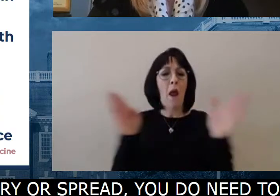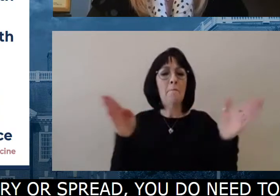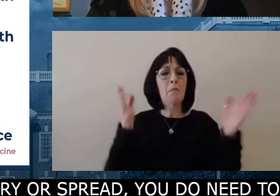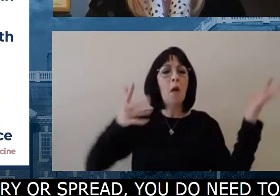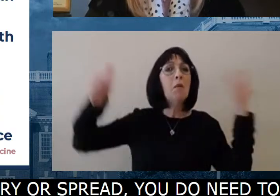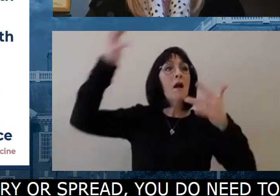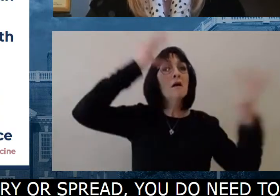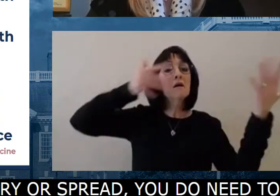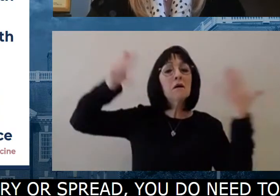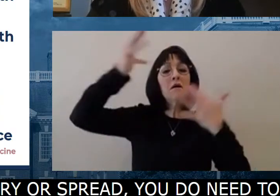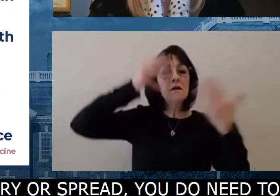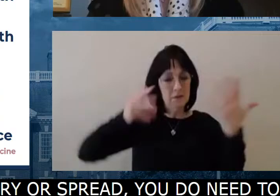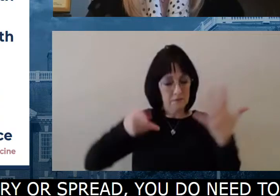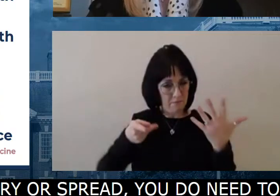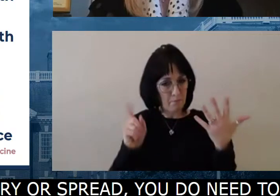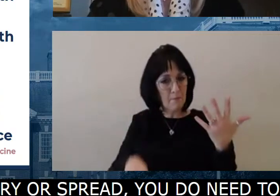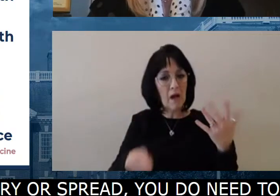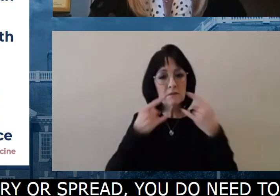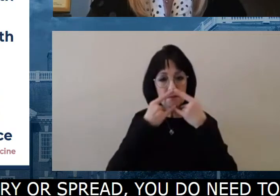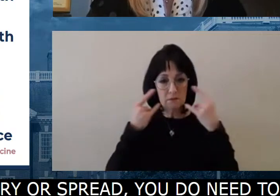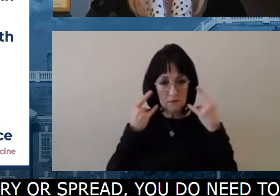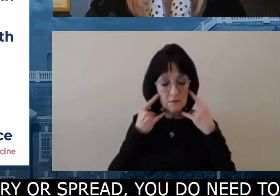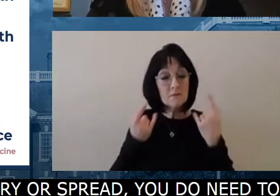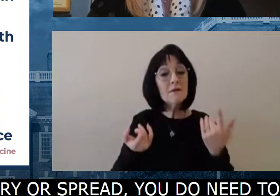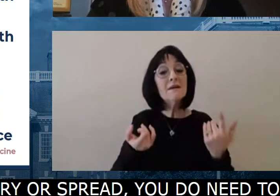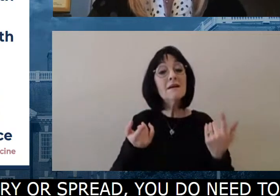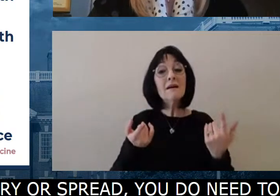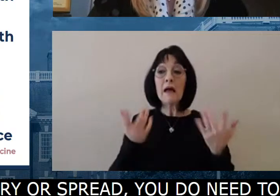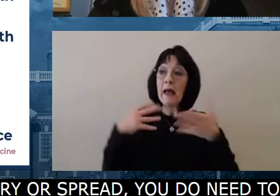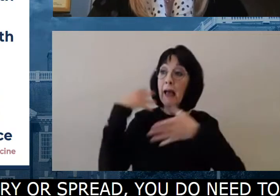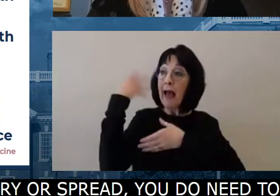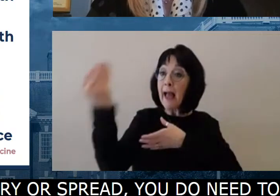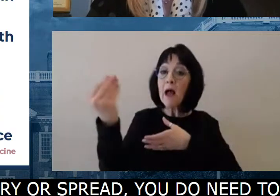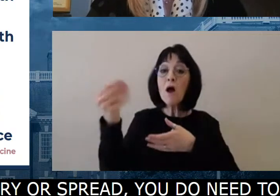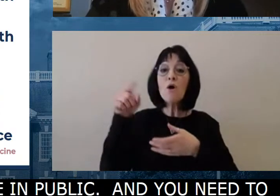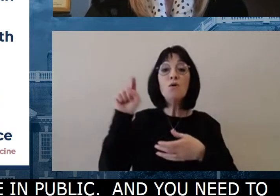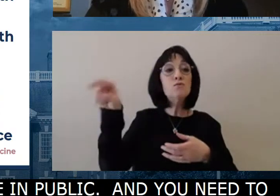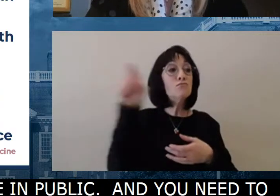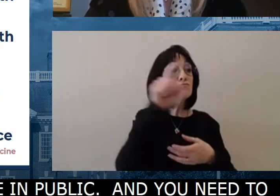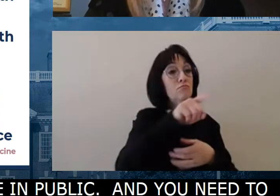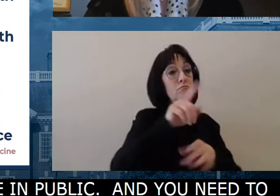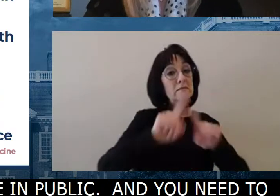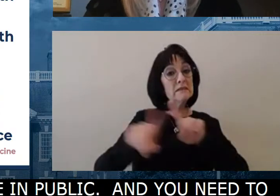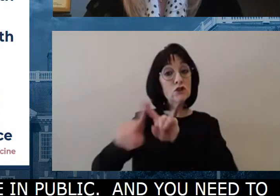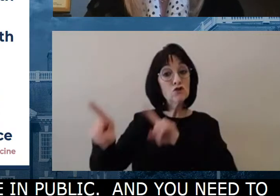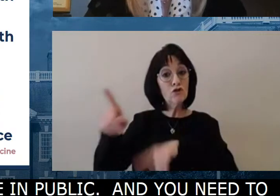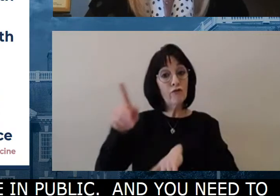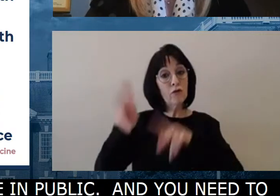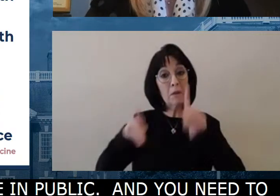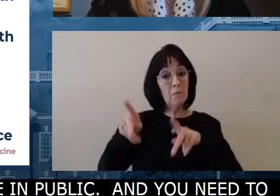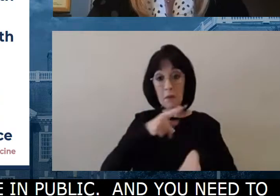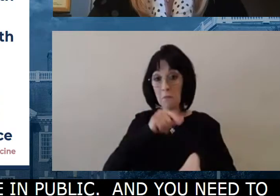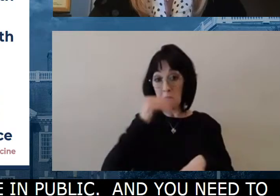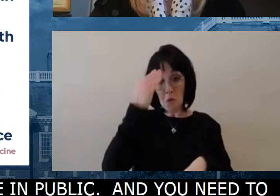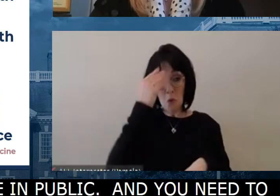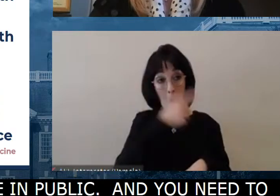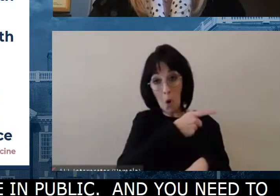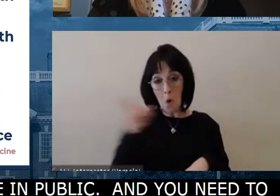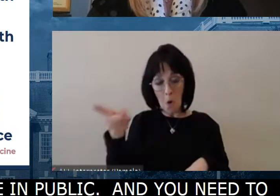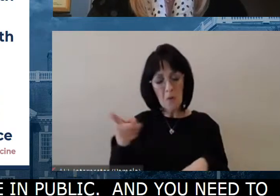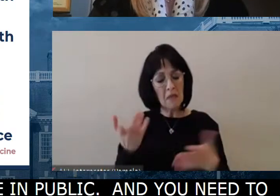social distance with when you're in the setting of multiple households, and avoid gatherings.